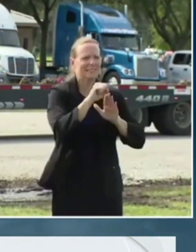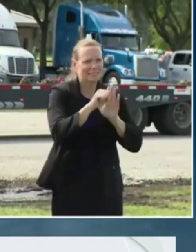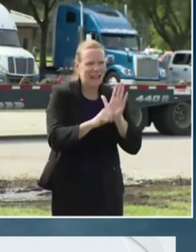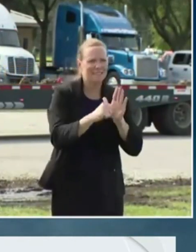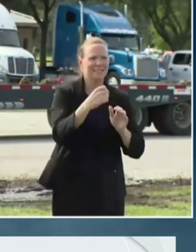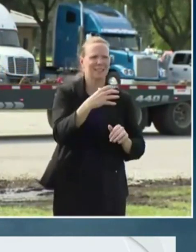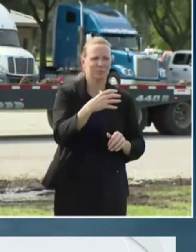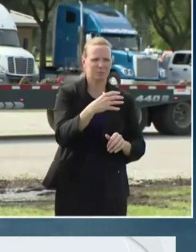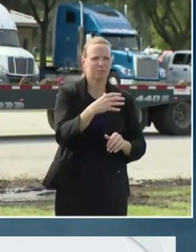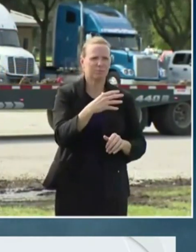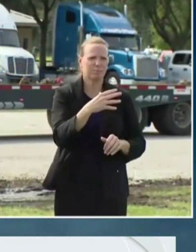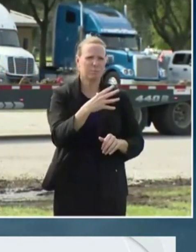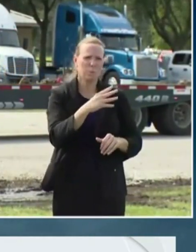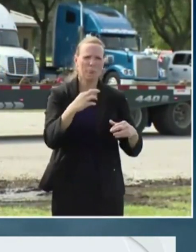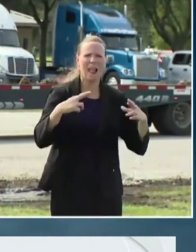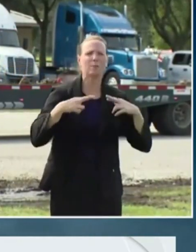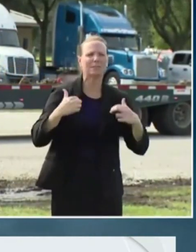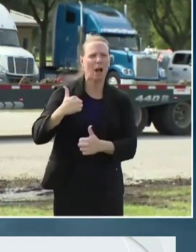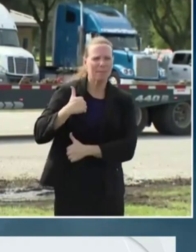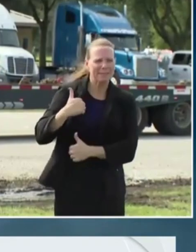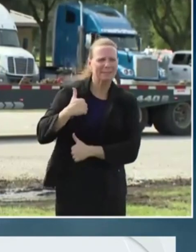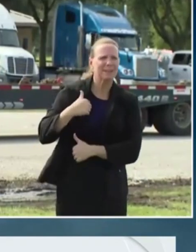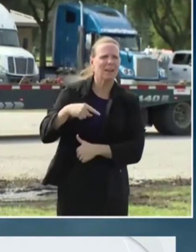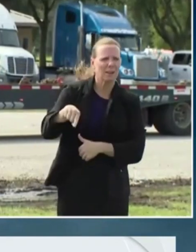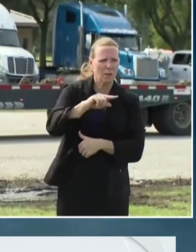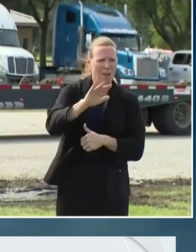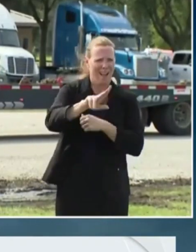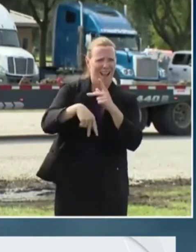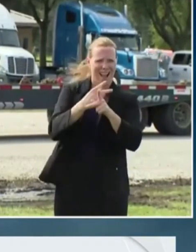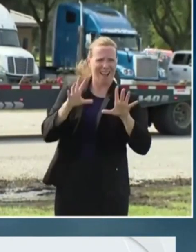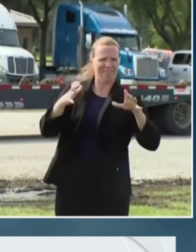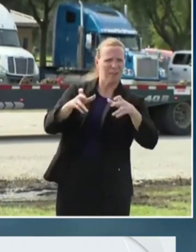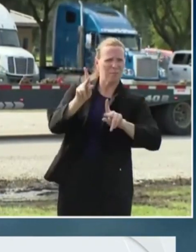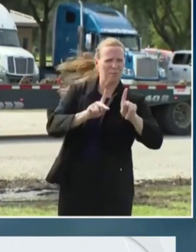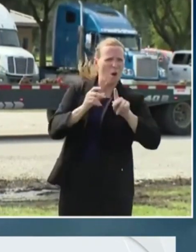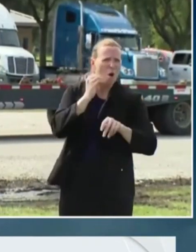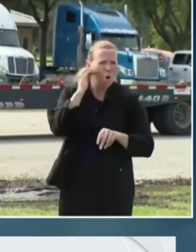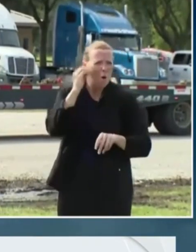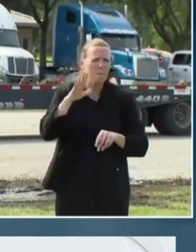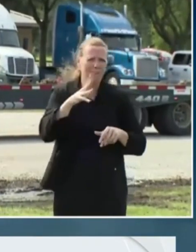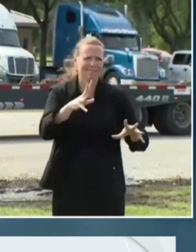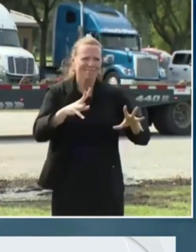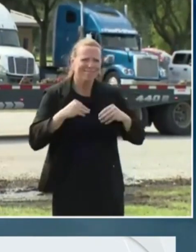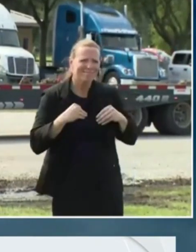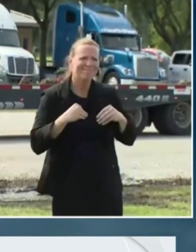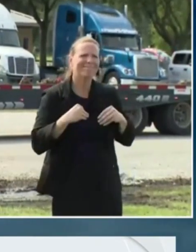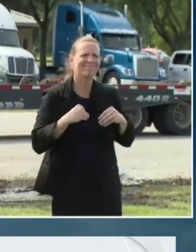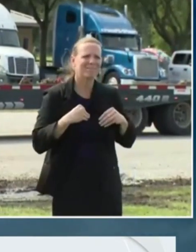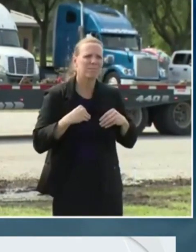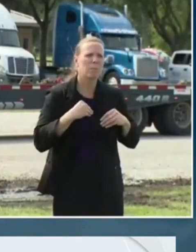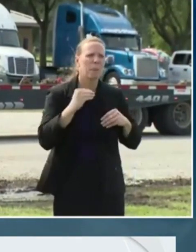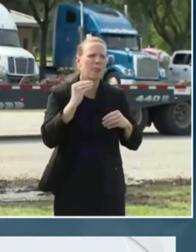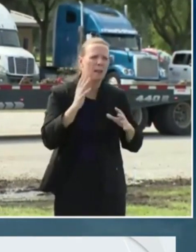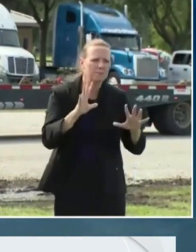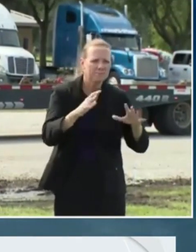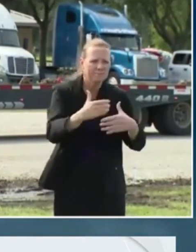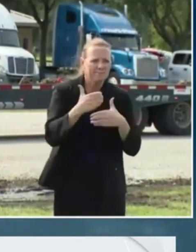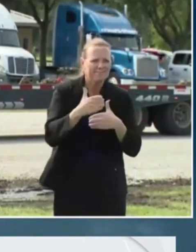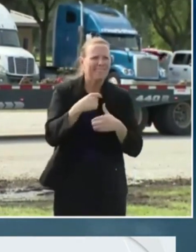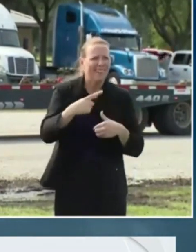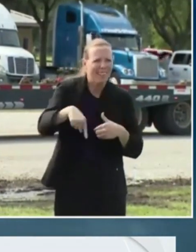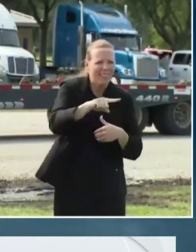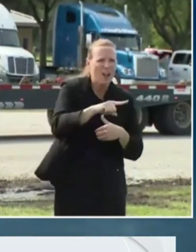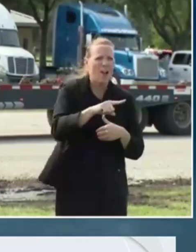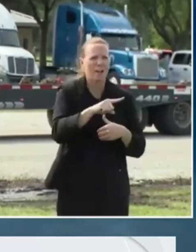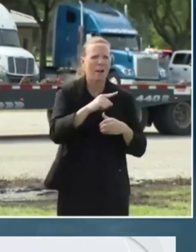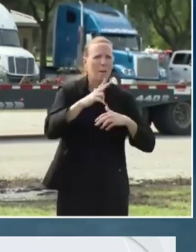cone are accepting families of residents to shelter with them, as they are all built to withstand Cat 5 hurricane